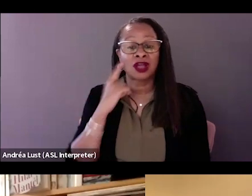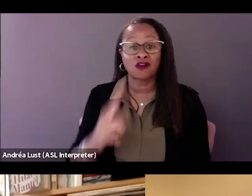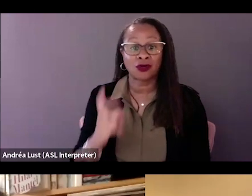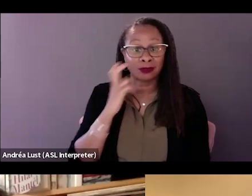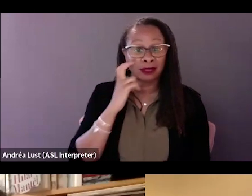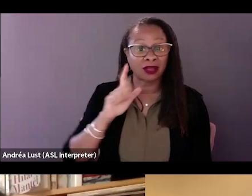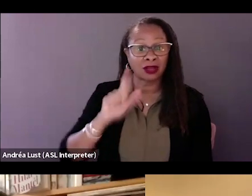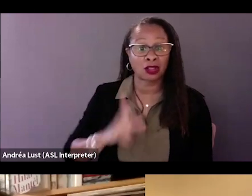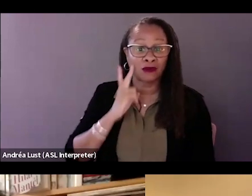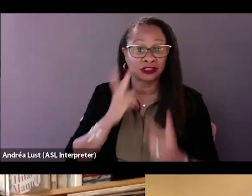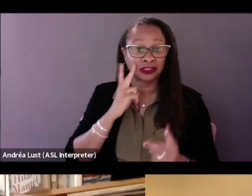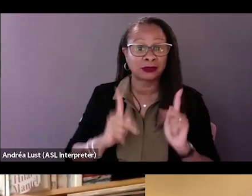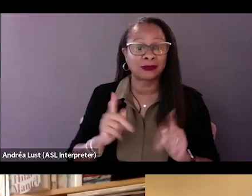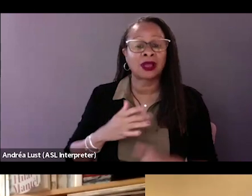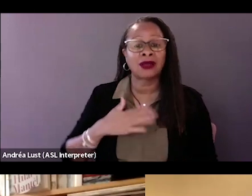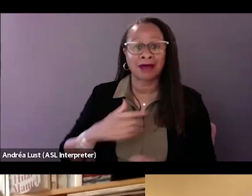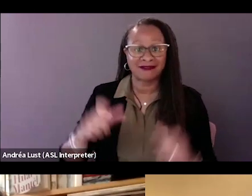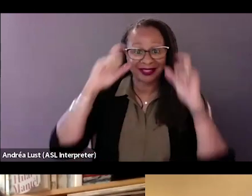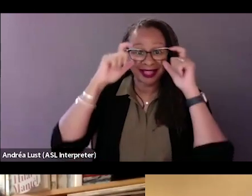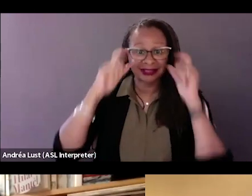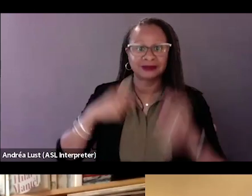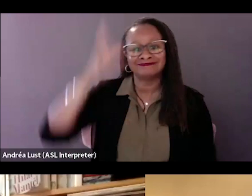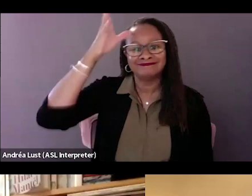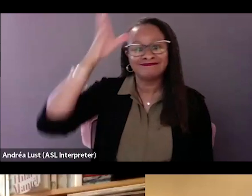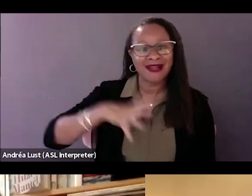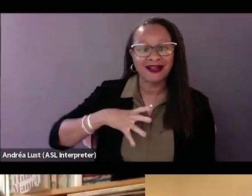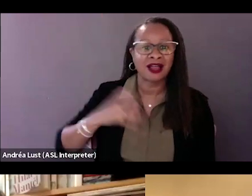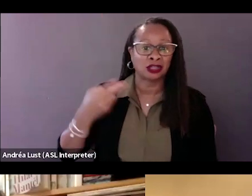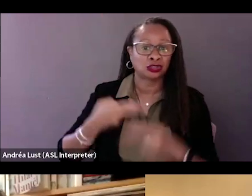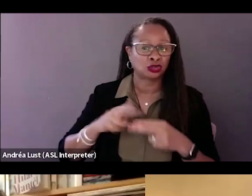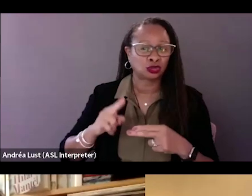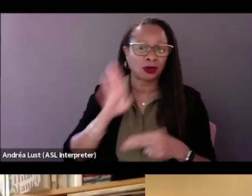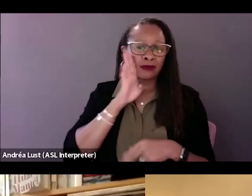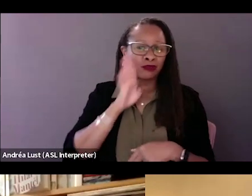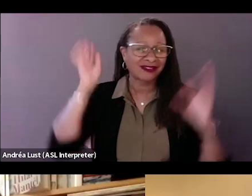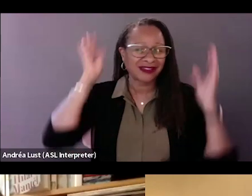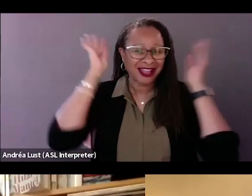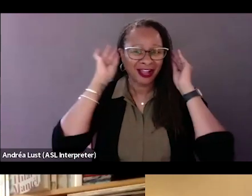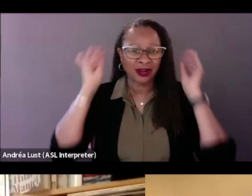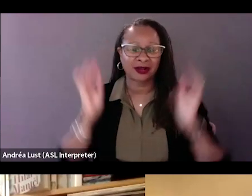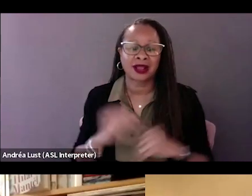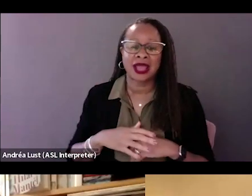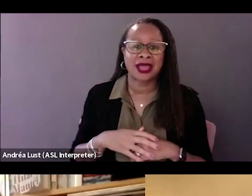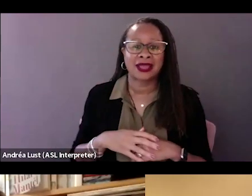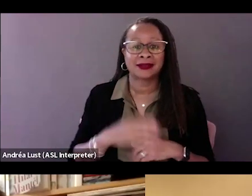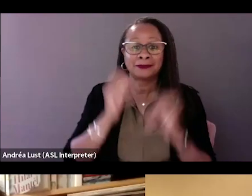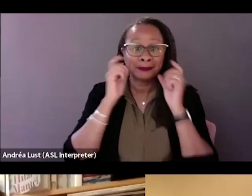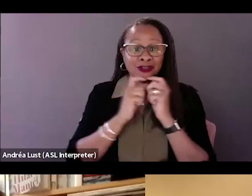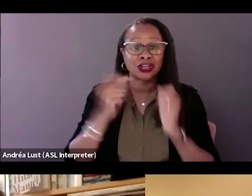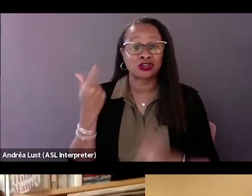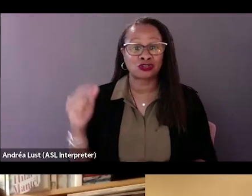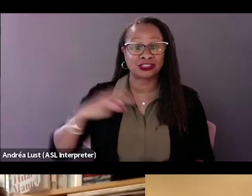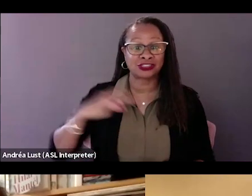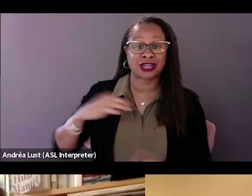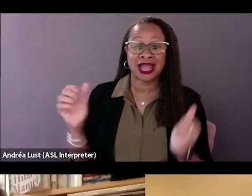vision impaired, I have glasses on. I'm male. I have short brown hair, a beard, and a green top. And I'm here